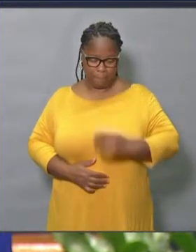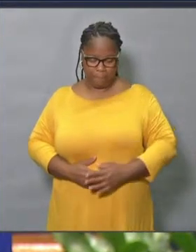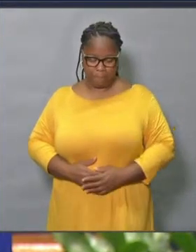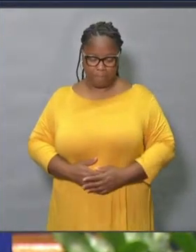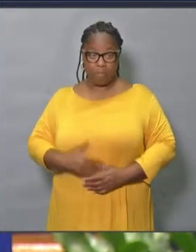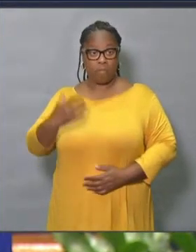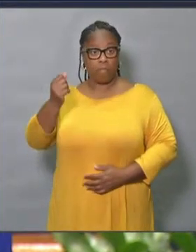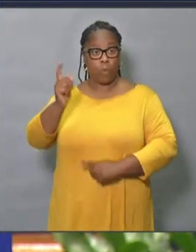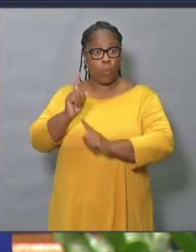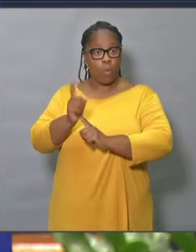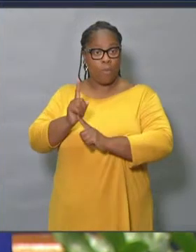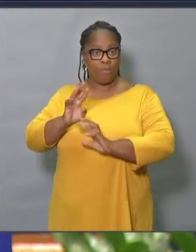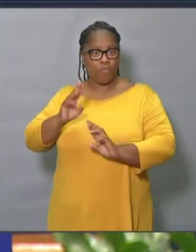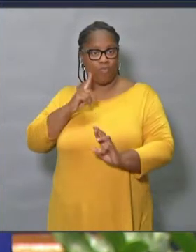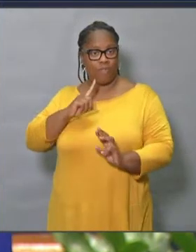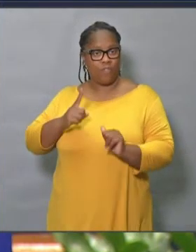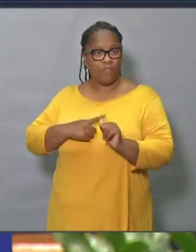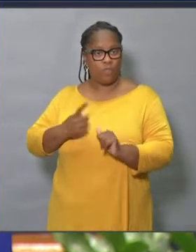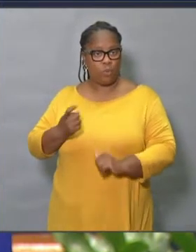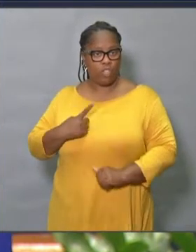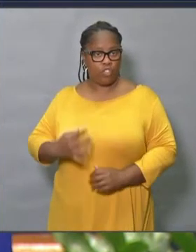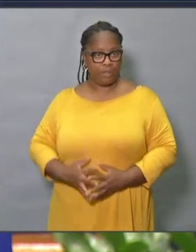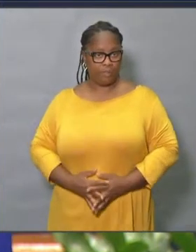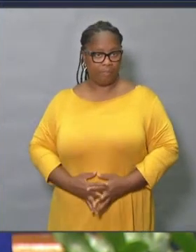And just a moment, please, for our first question.